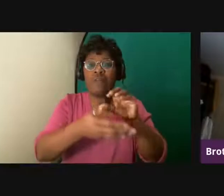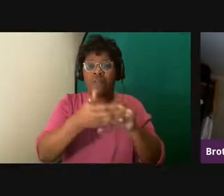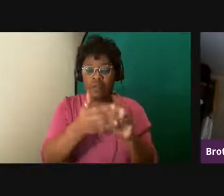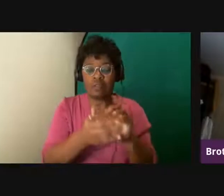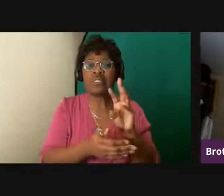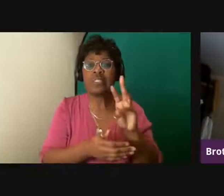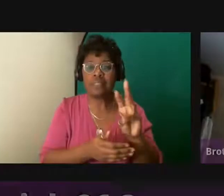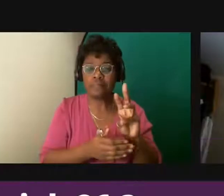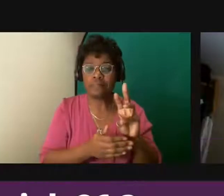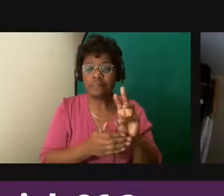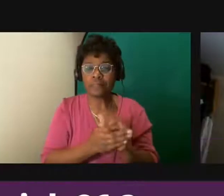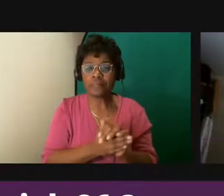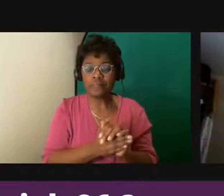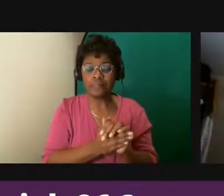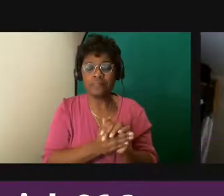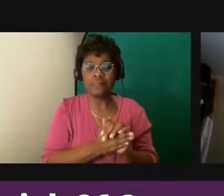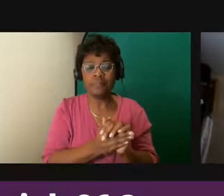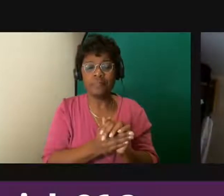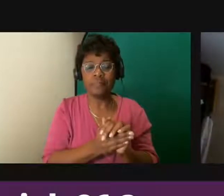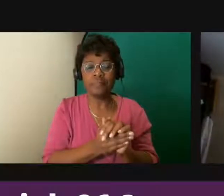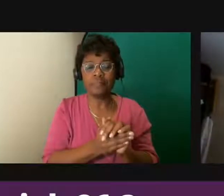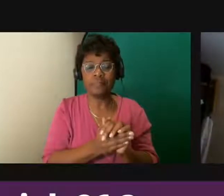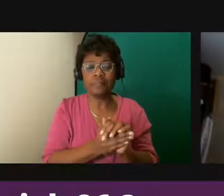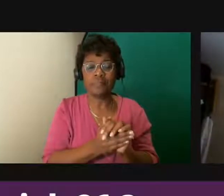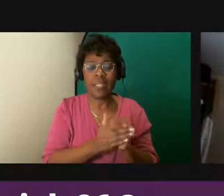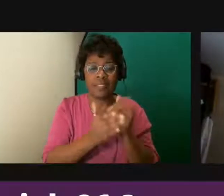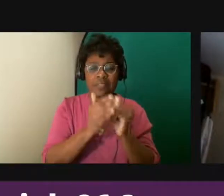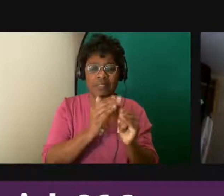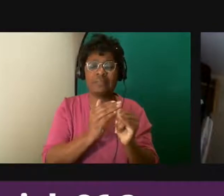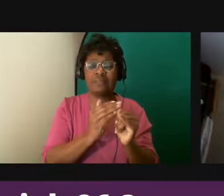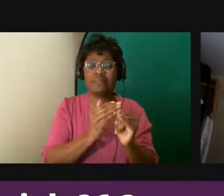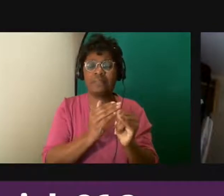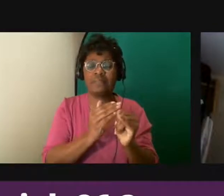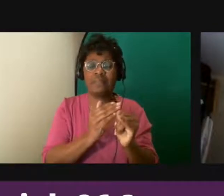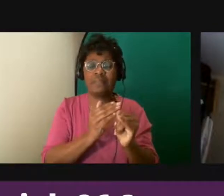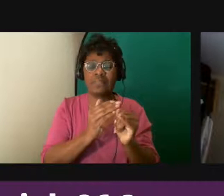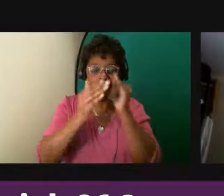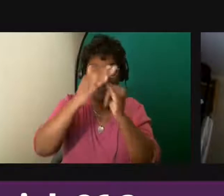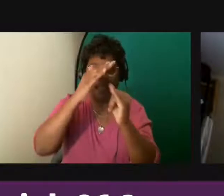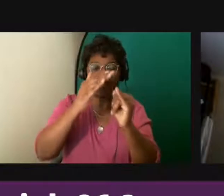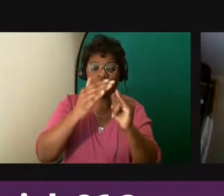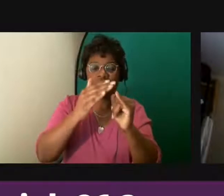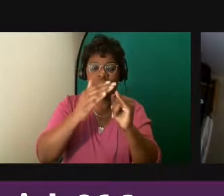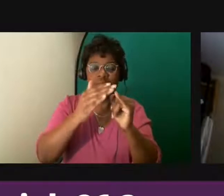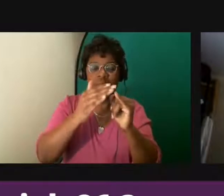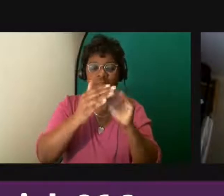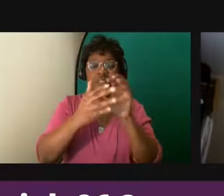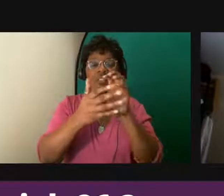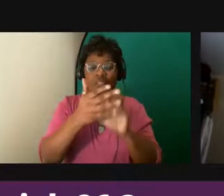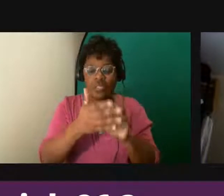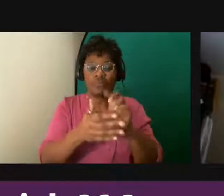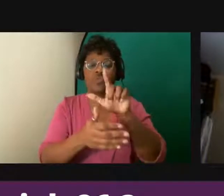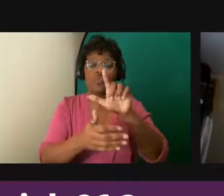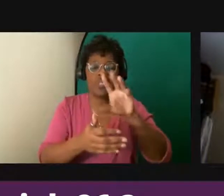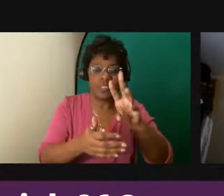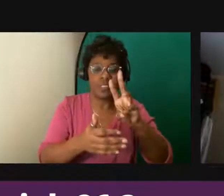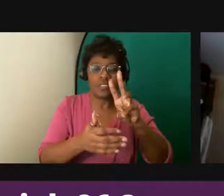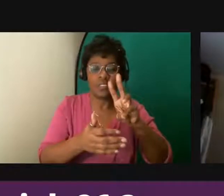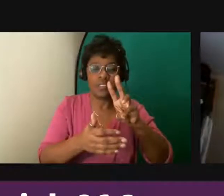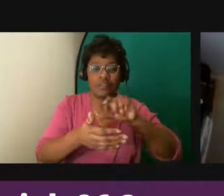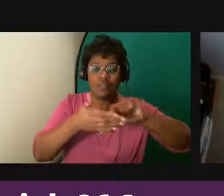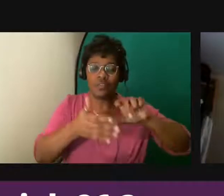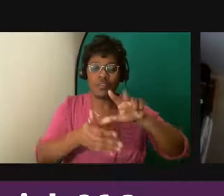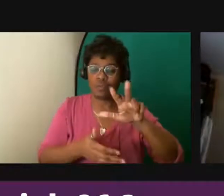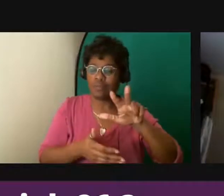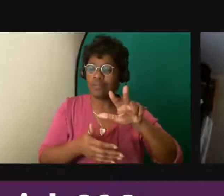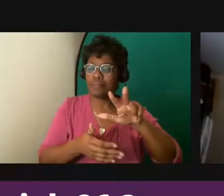Version. And it reads as follows: Thou wilt keep him in perfect peace, whose